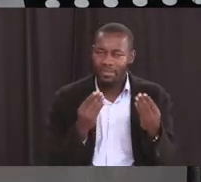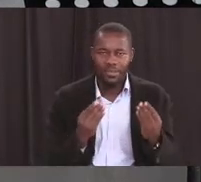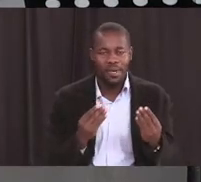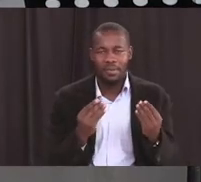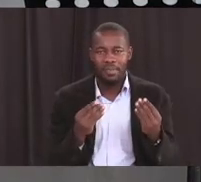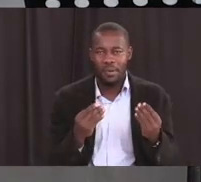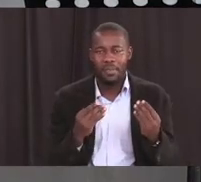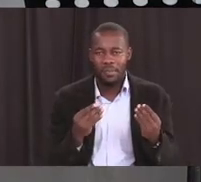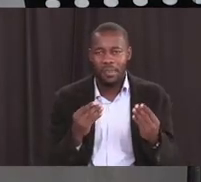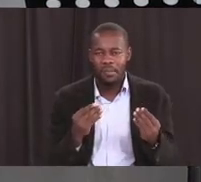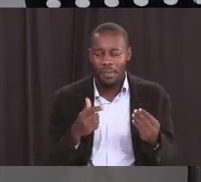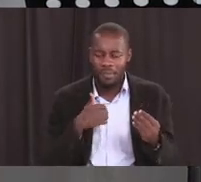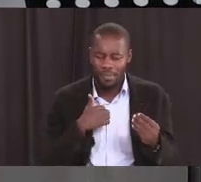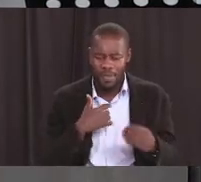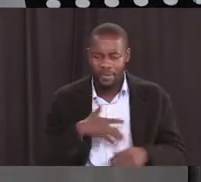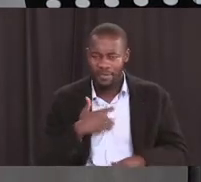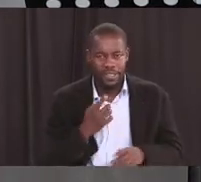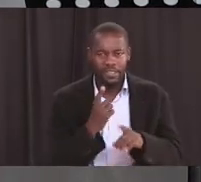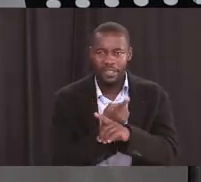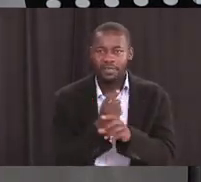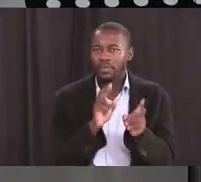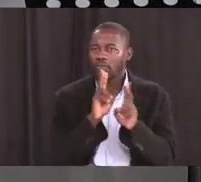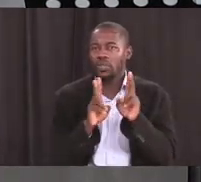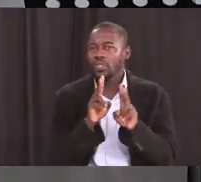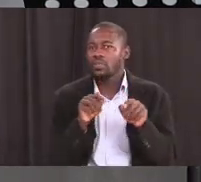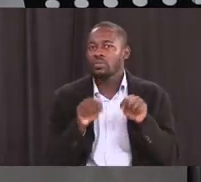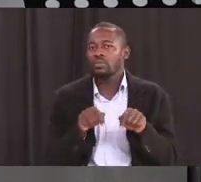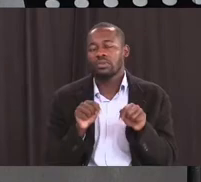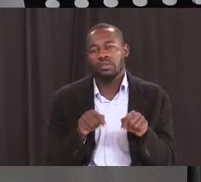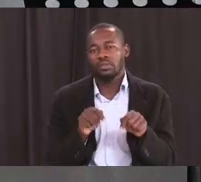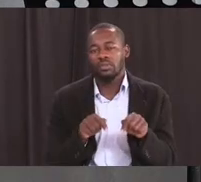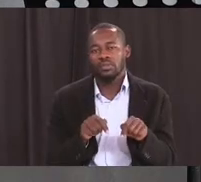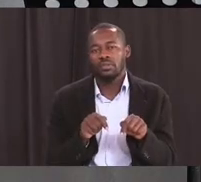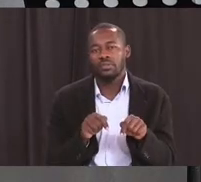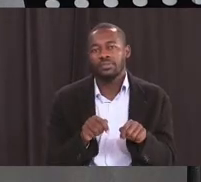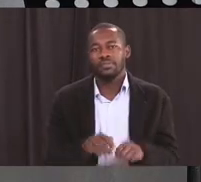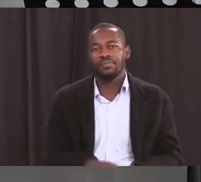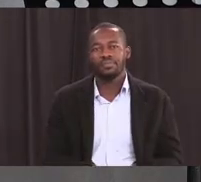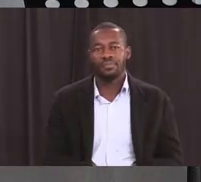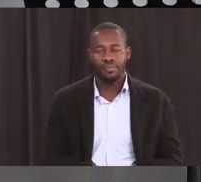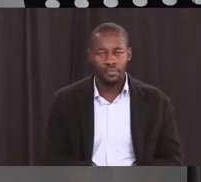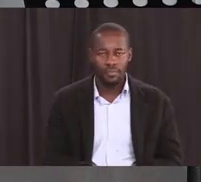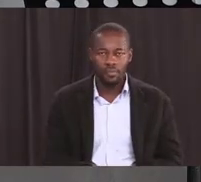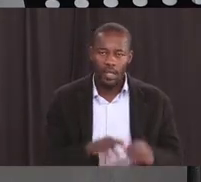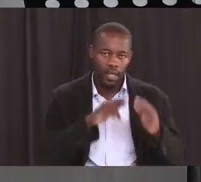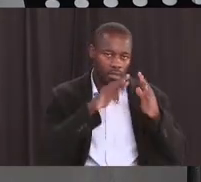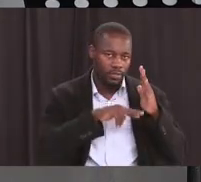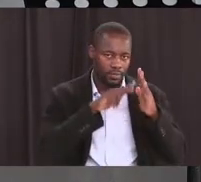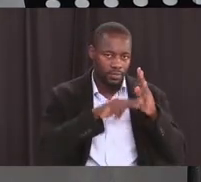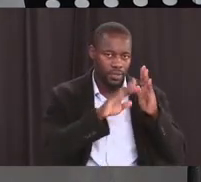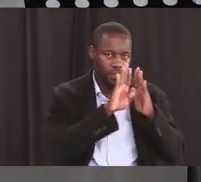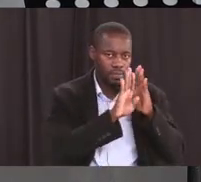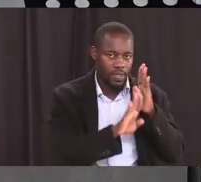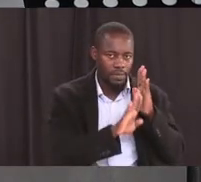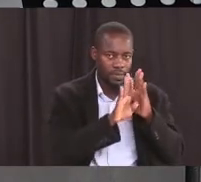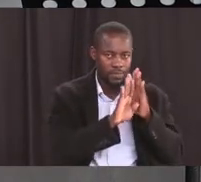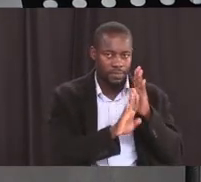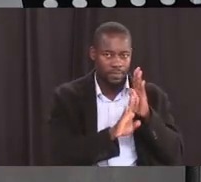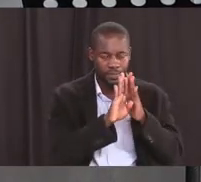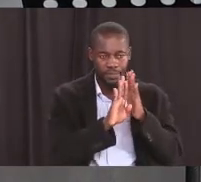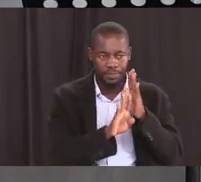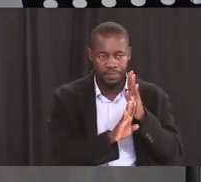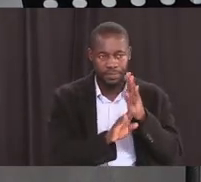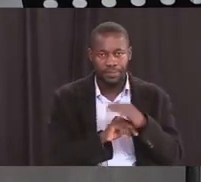in 2022. And I want to show you this as we read Acts 16, starting in verse 1 through 10.